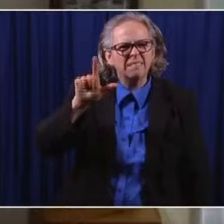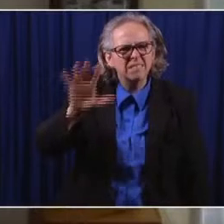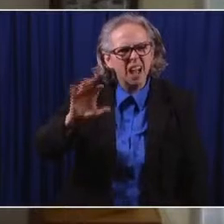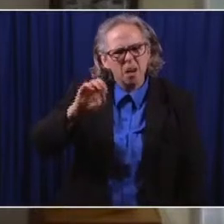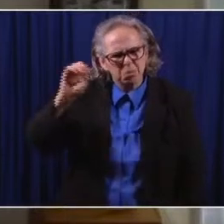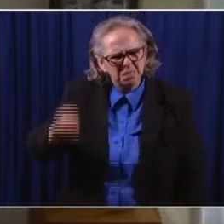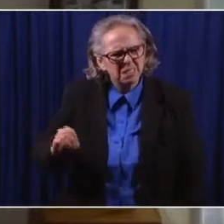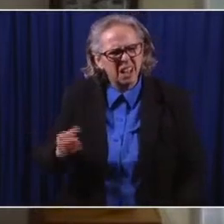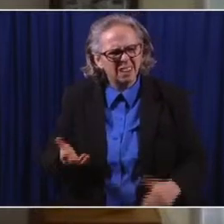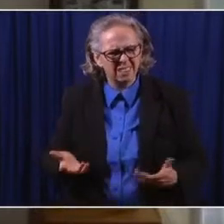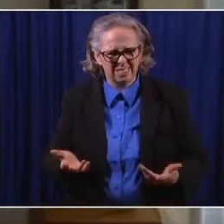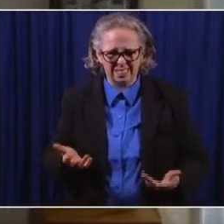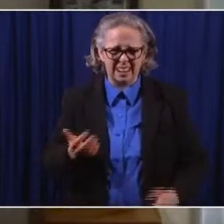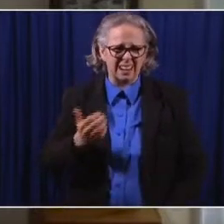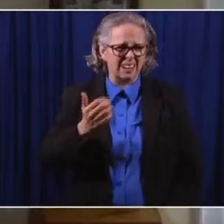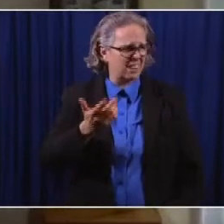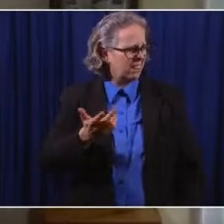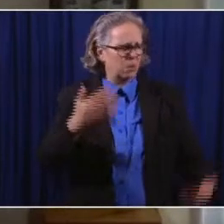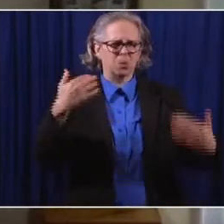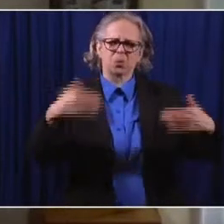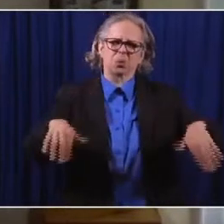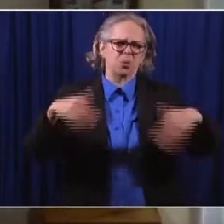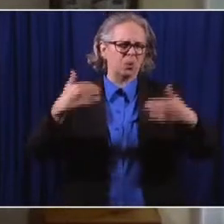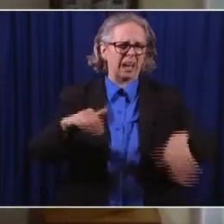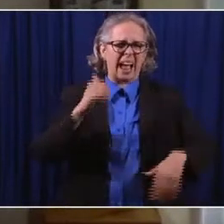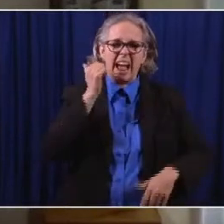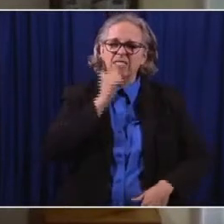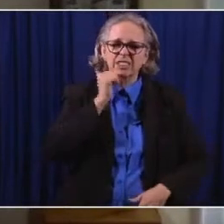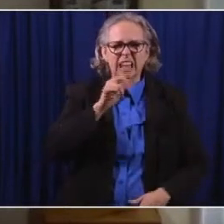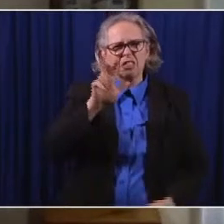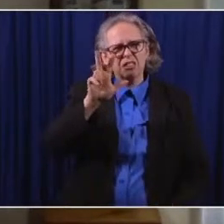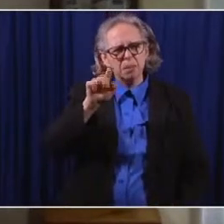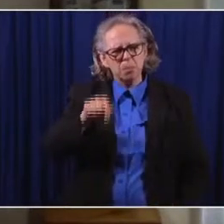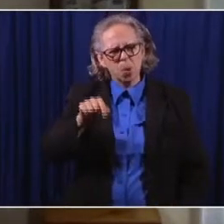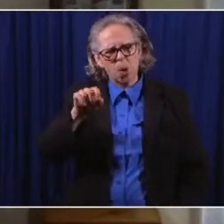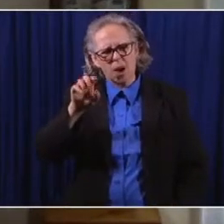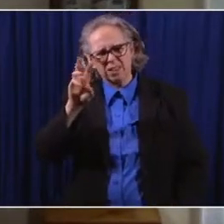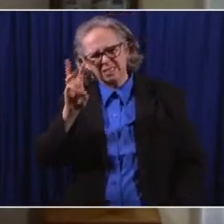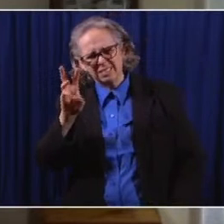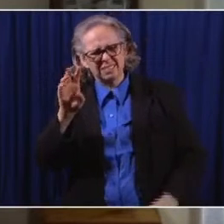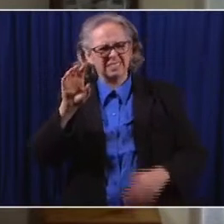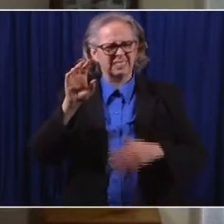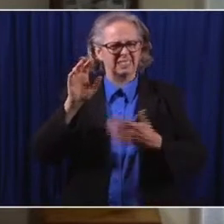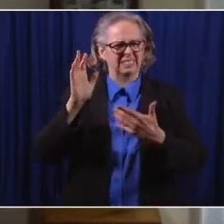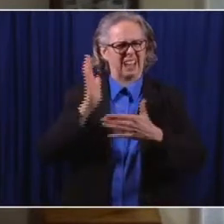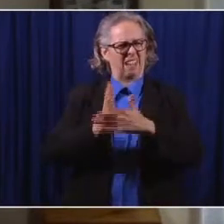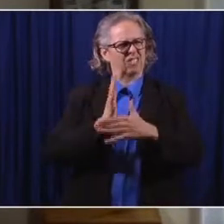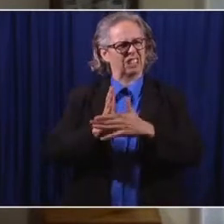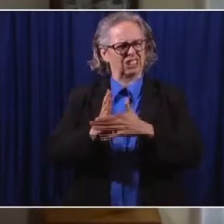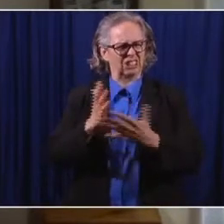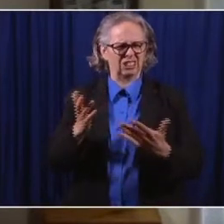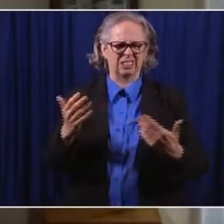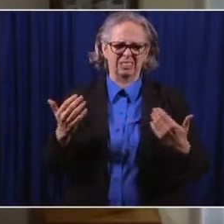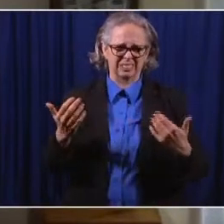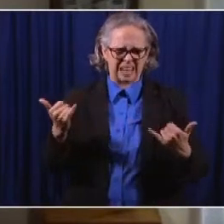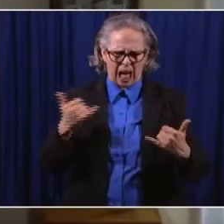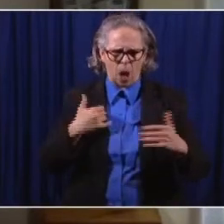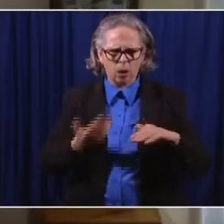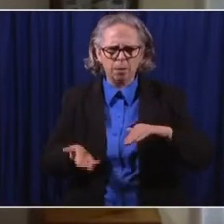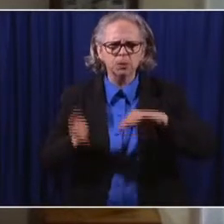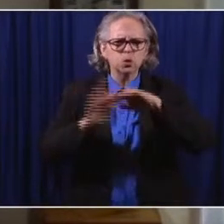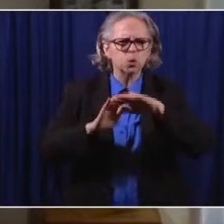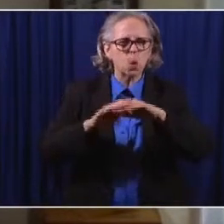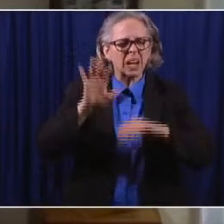per day on August 15th to an average of 9.3 cases per day on August 26th. County has also seen